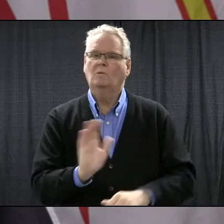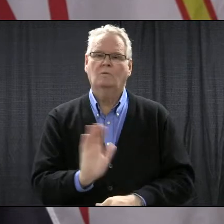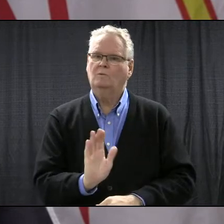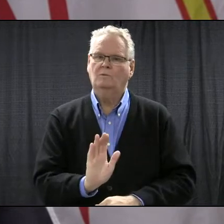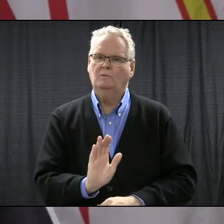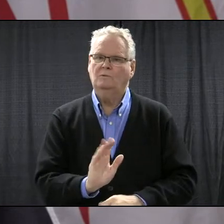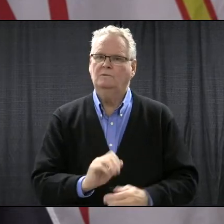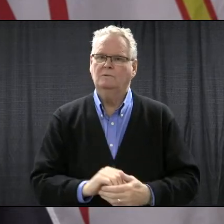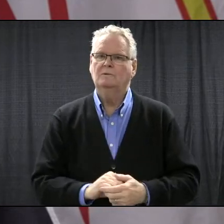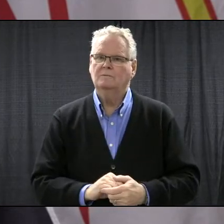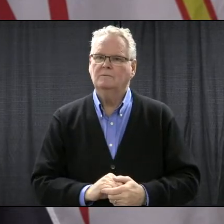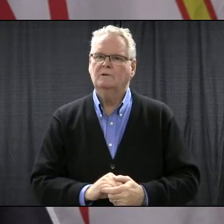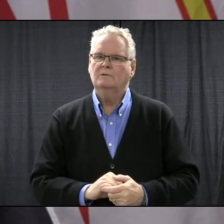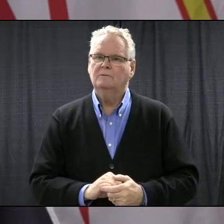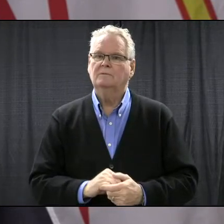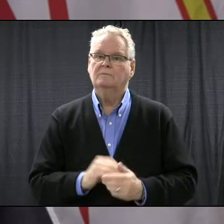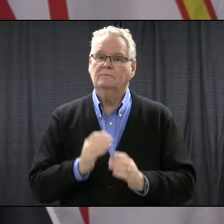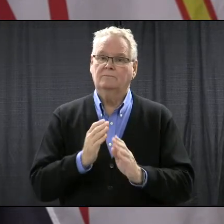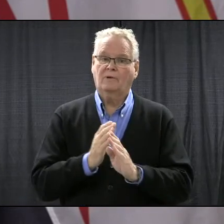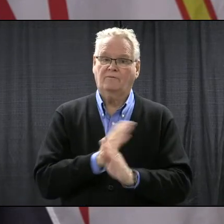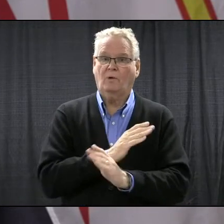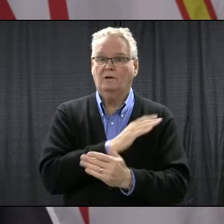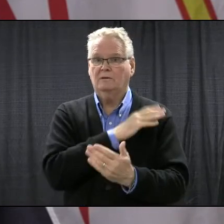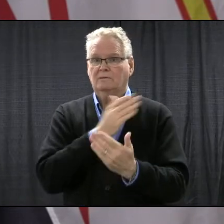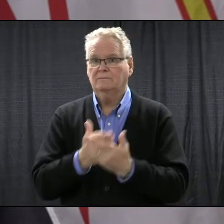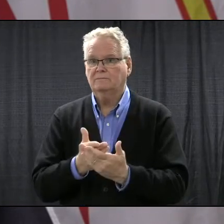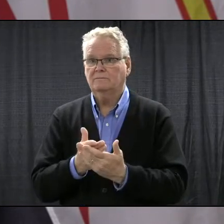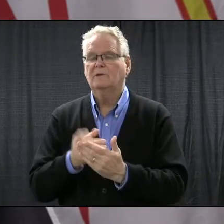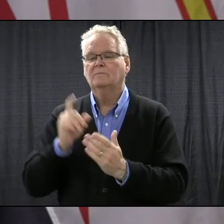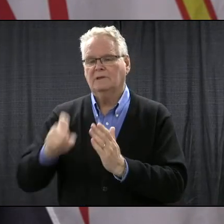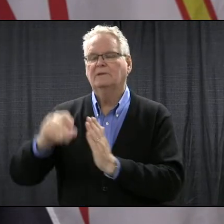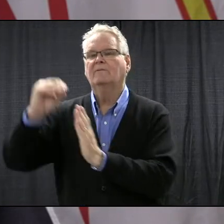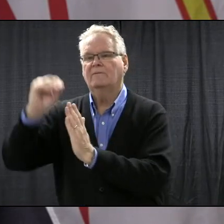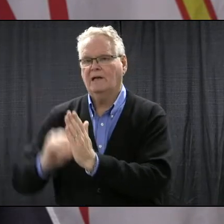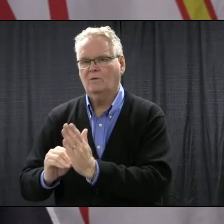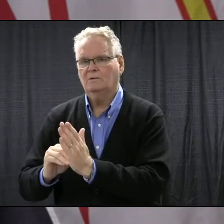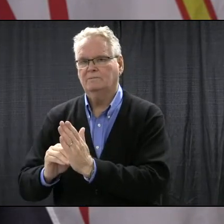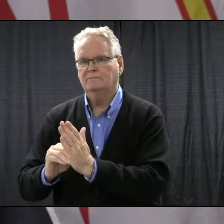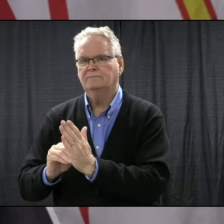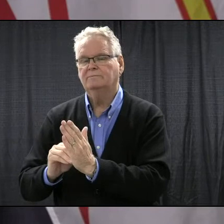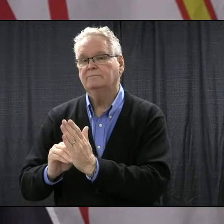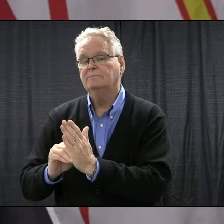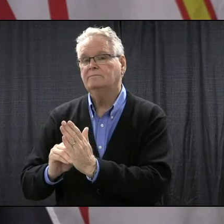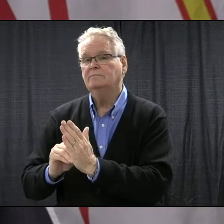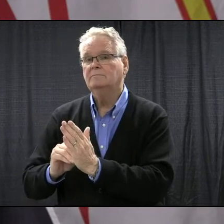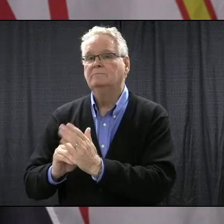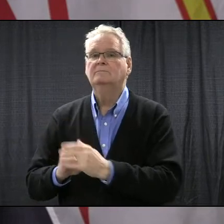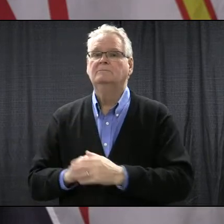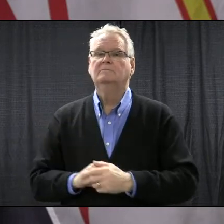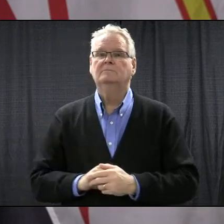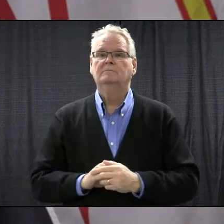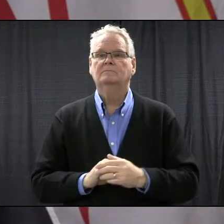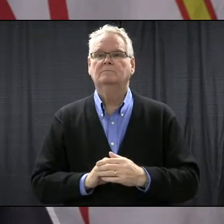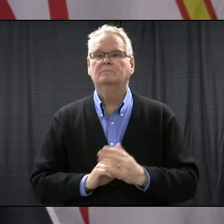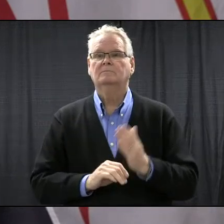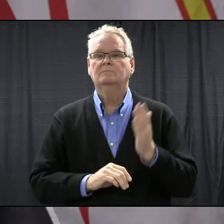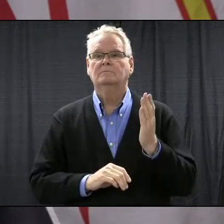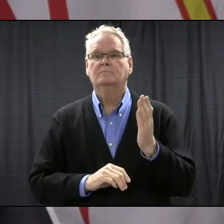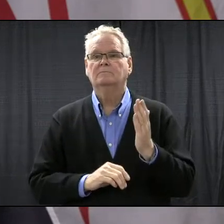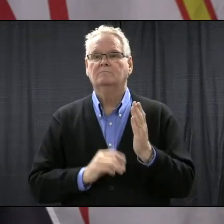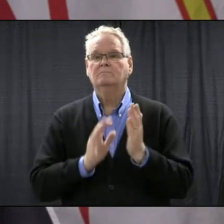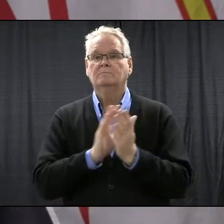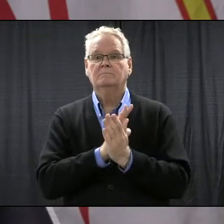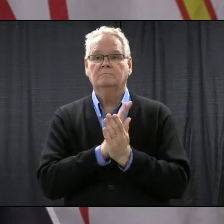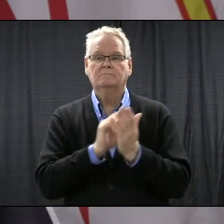be completed before you arrive in the province. The new travel form is simply the mechanism for anyone arriving in the province to declare their